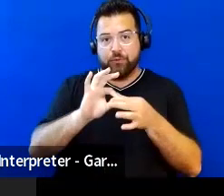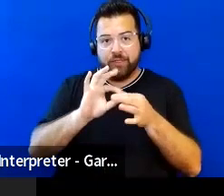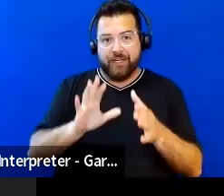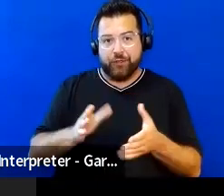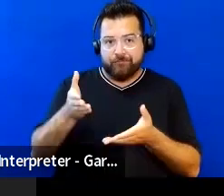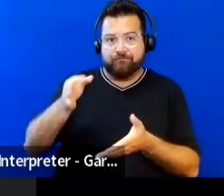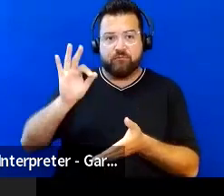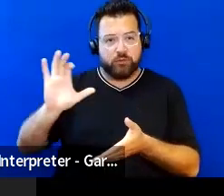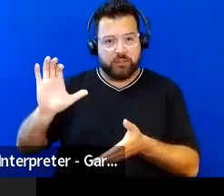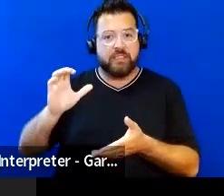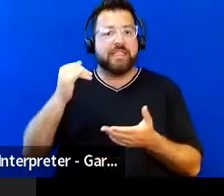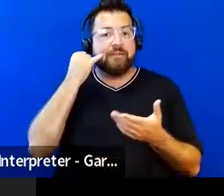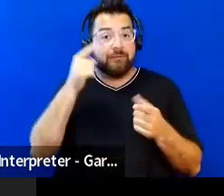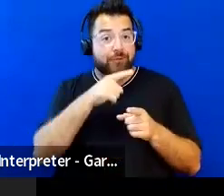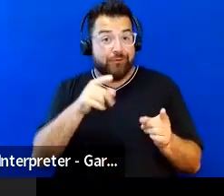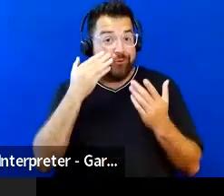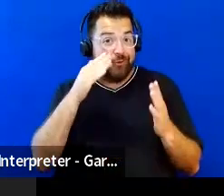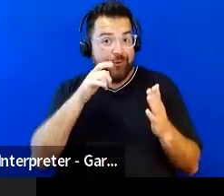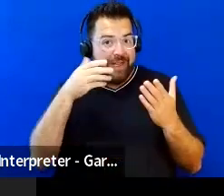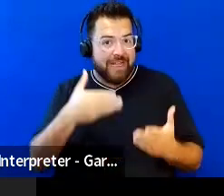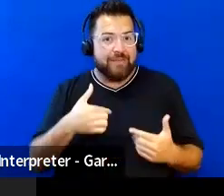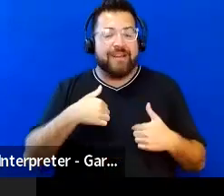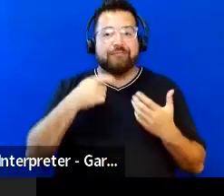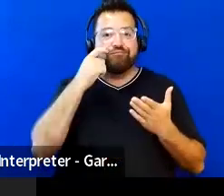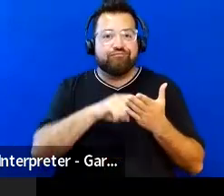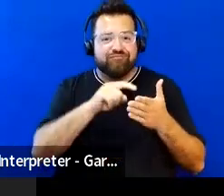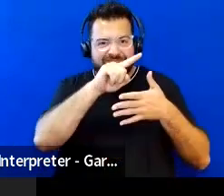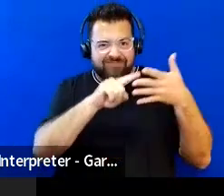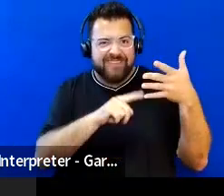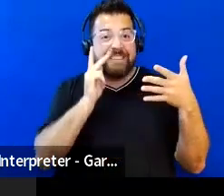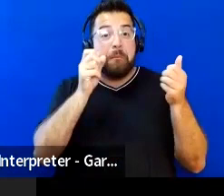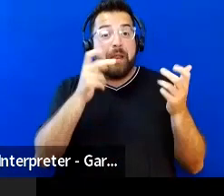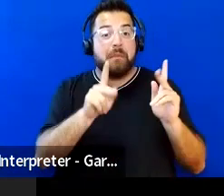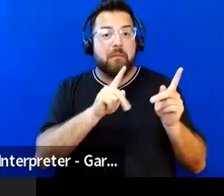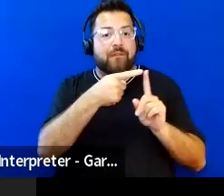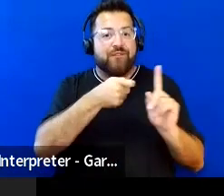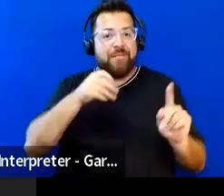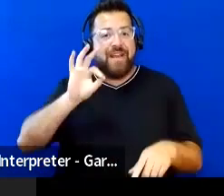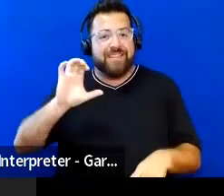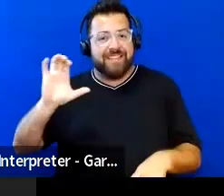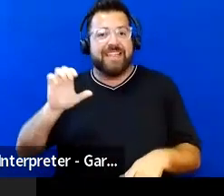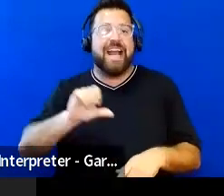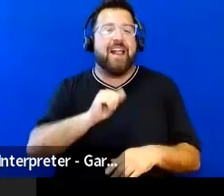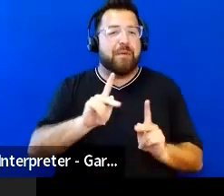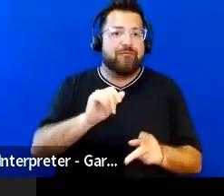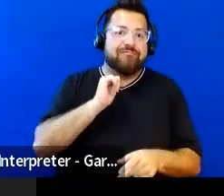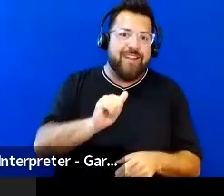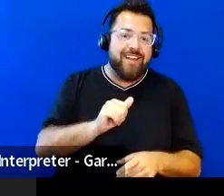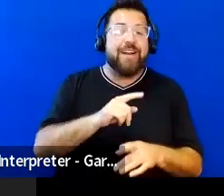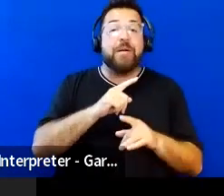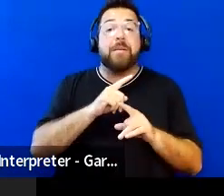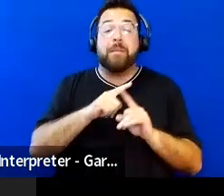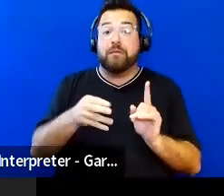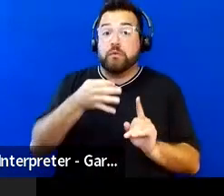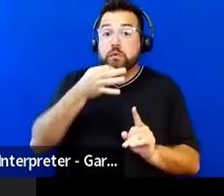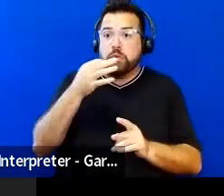know me, I see in that we have a lot of folks from Fresno City College. And joining me in a few